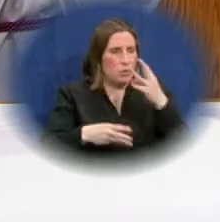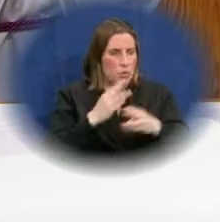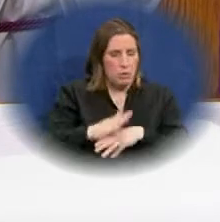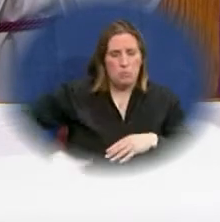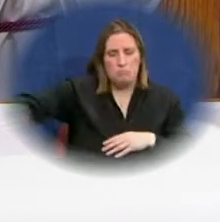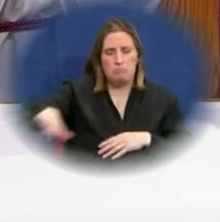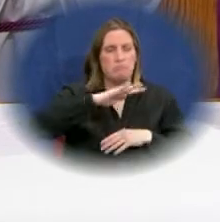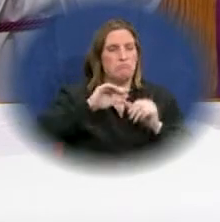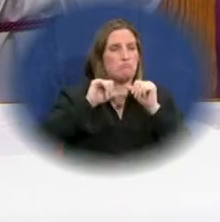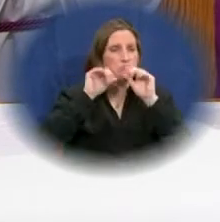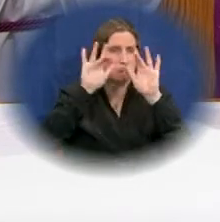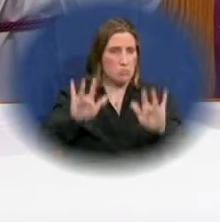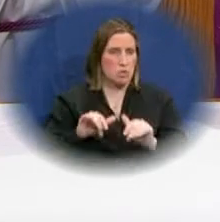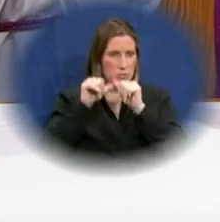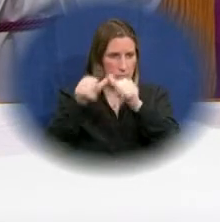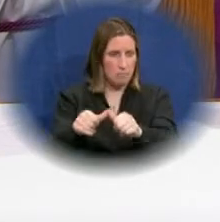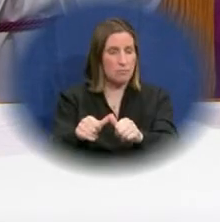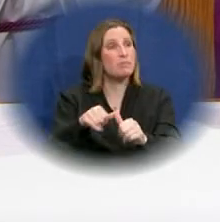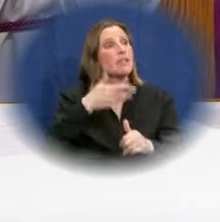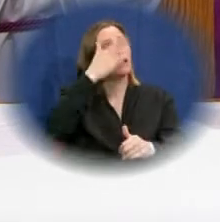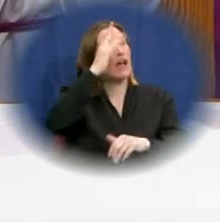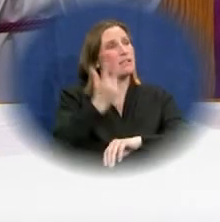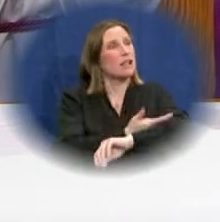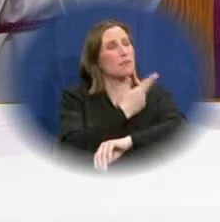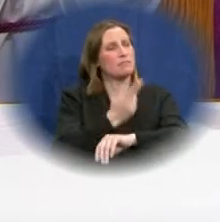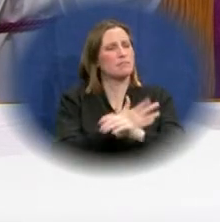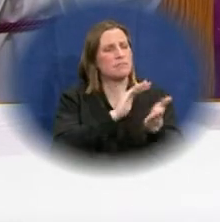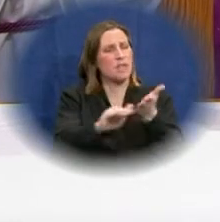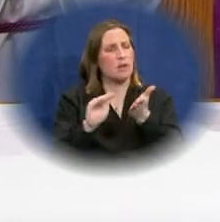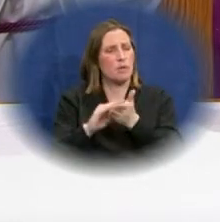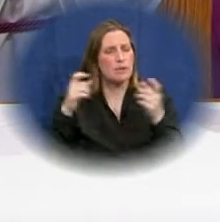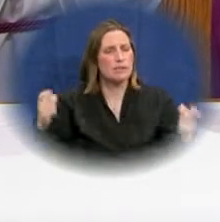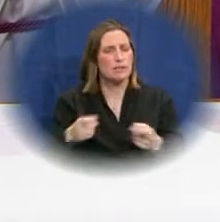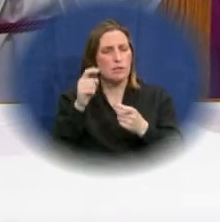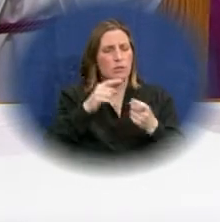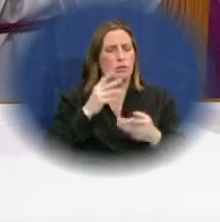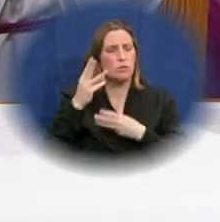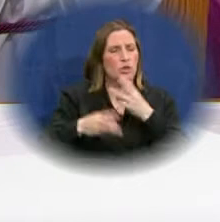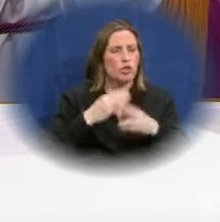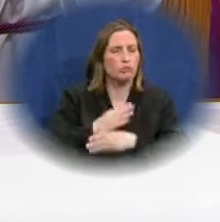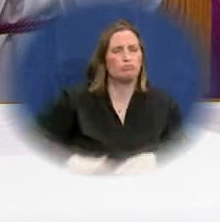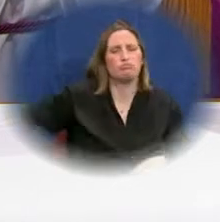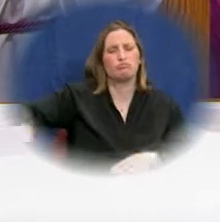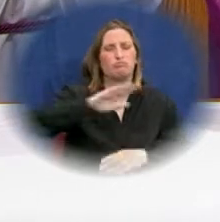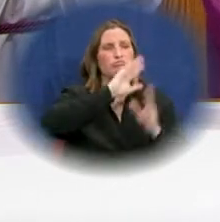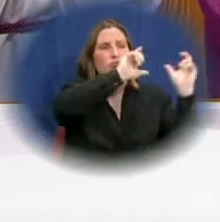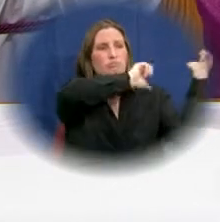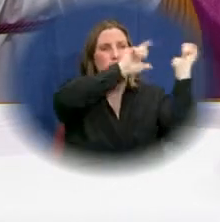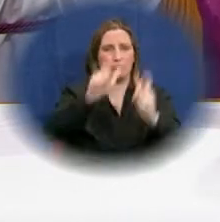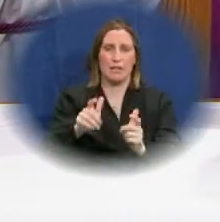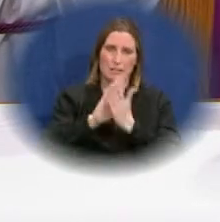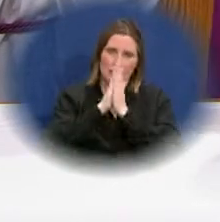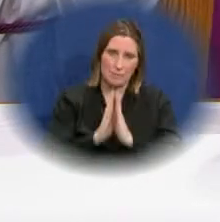on us. Lamb of God, you take away the sins of the world. Grant us peace.